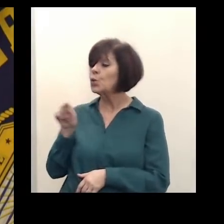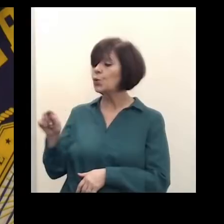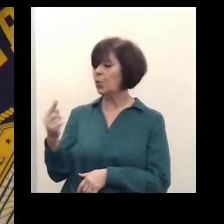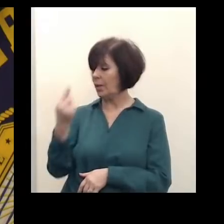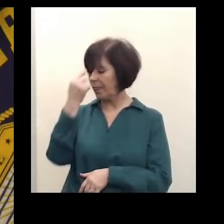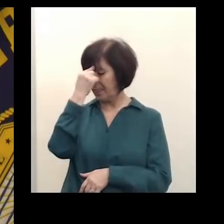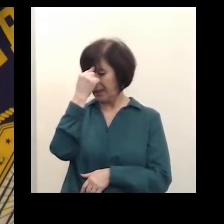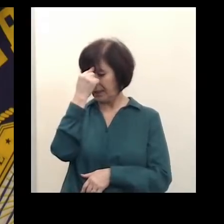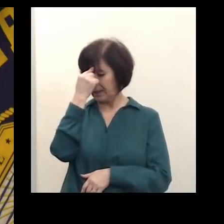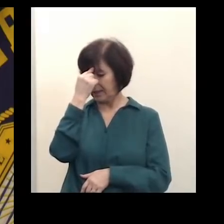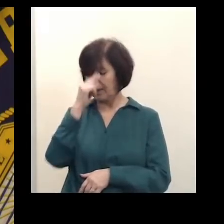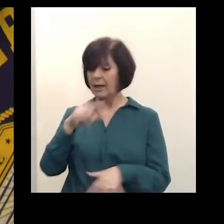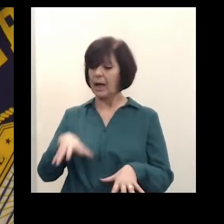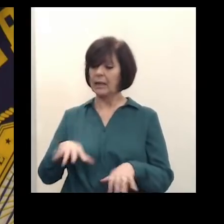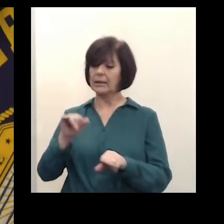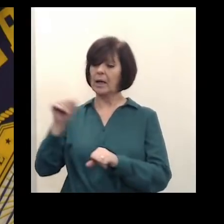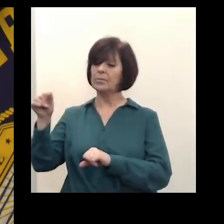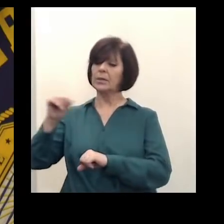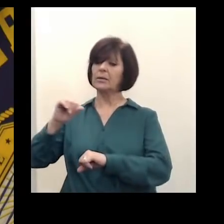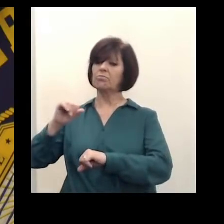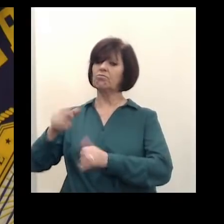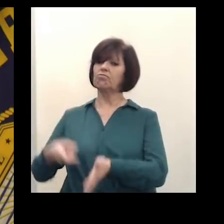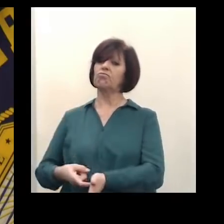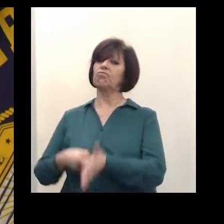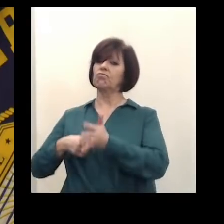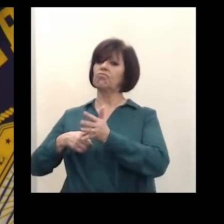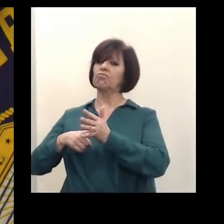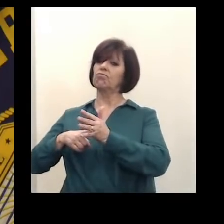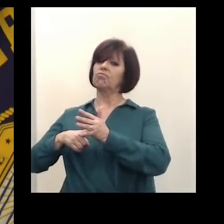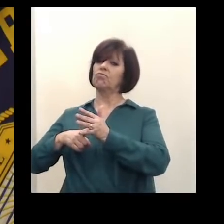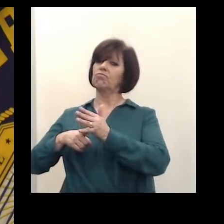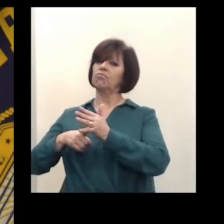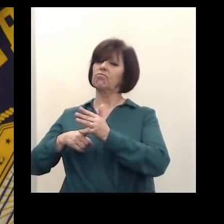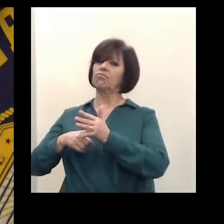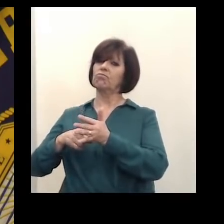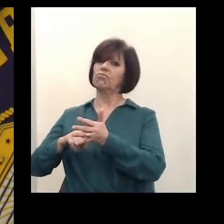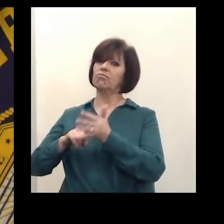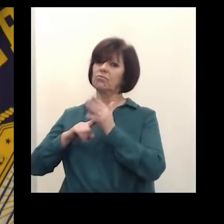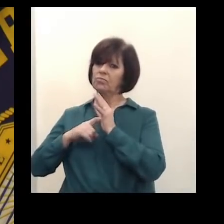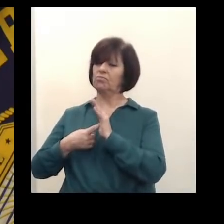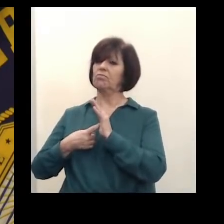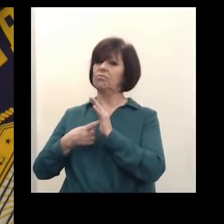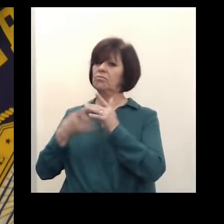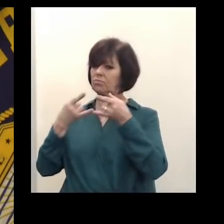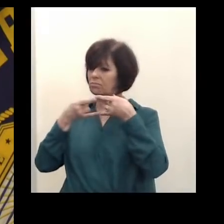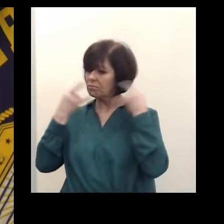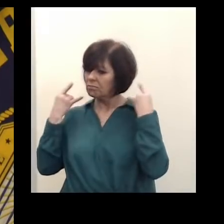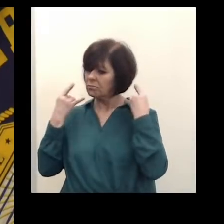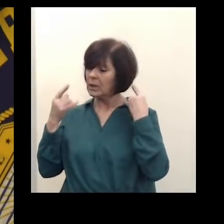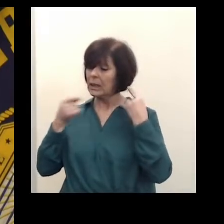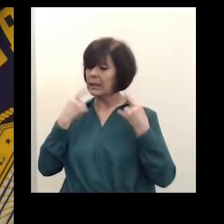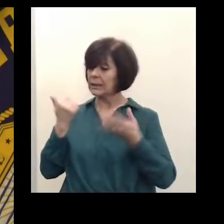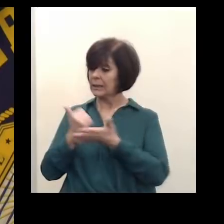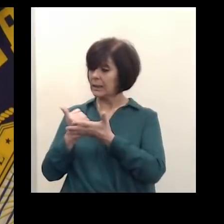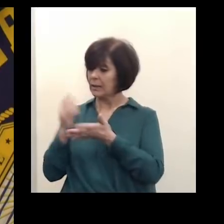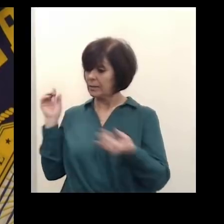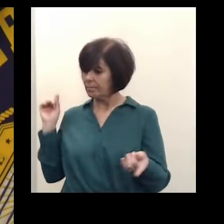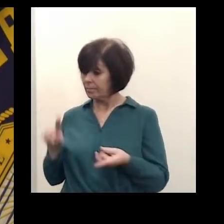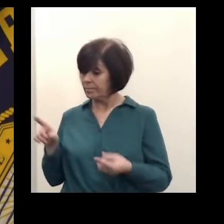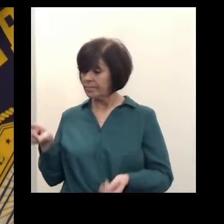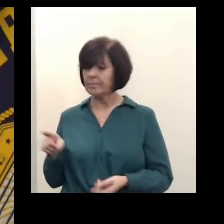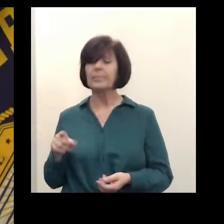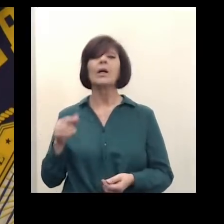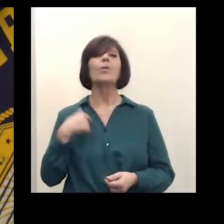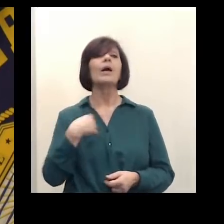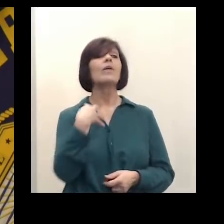such policies in Erie County is needed to bring down the number of cases as well as the number of deaths? Well, we have a four-phased approach